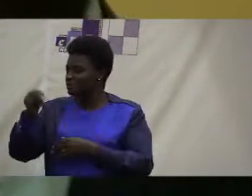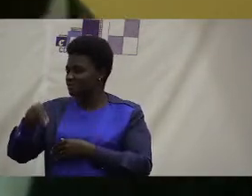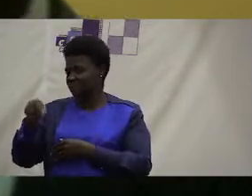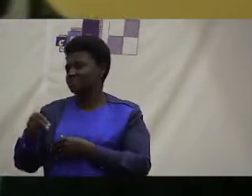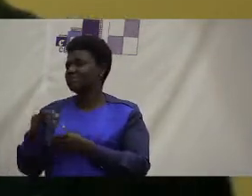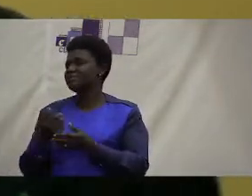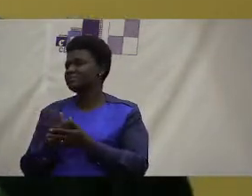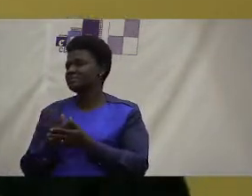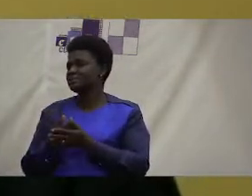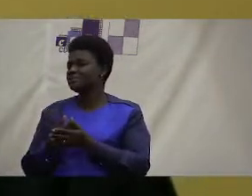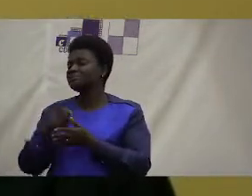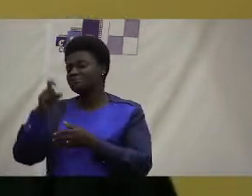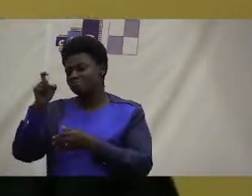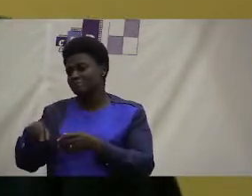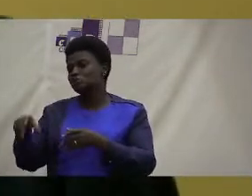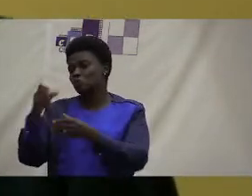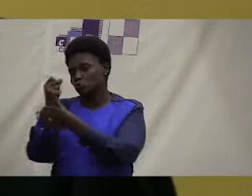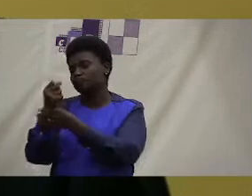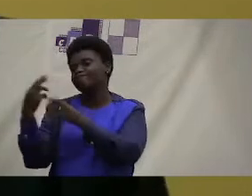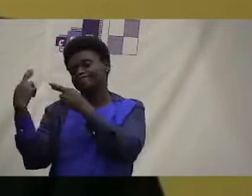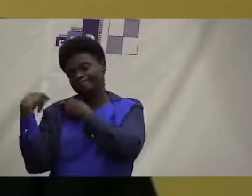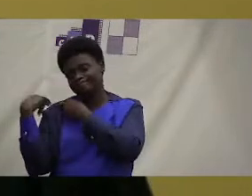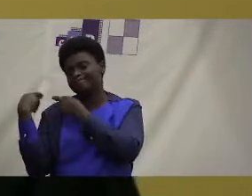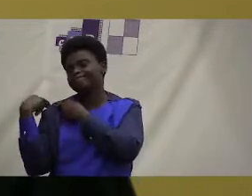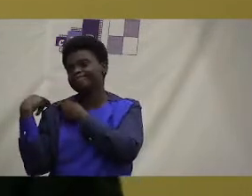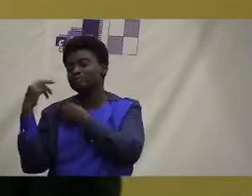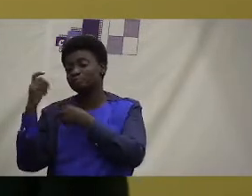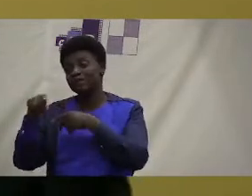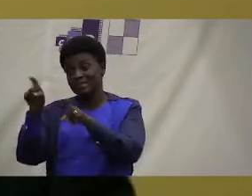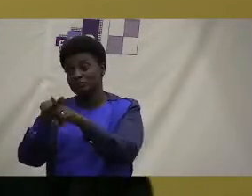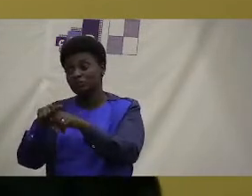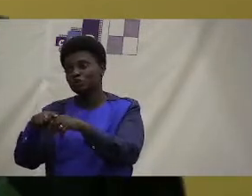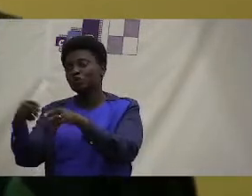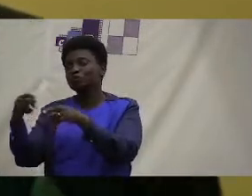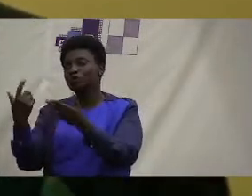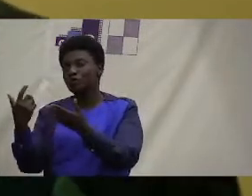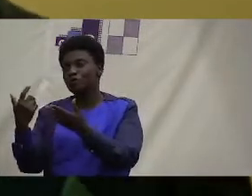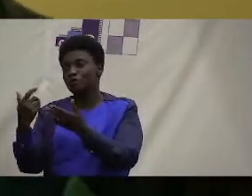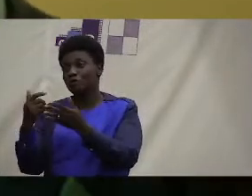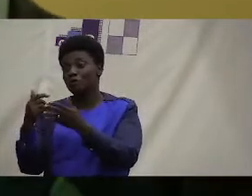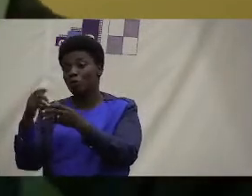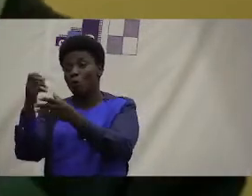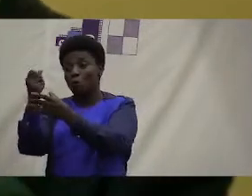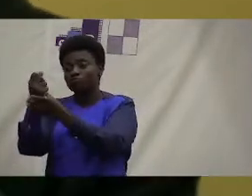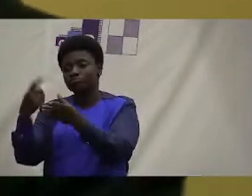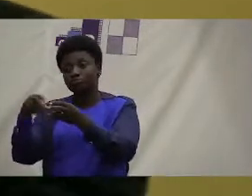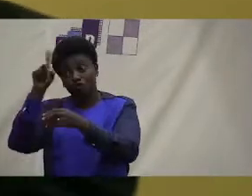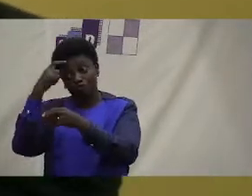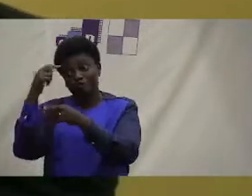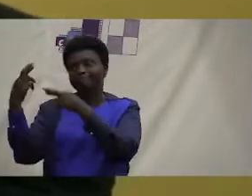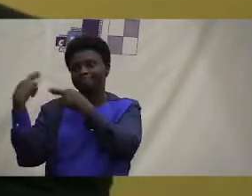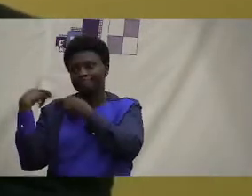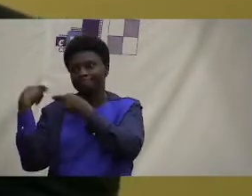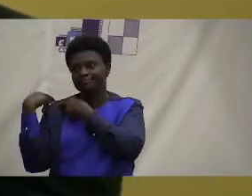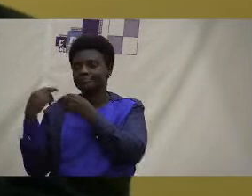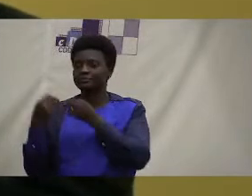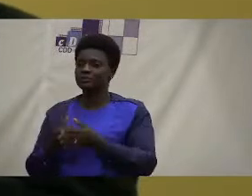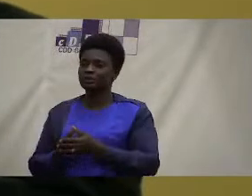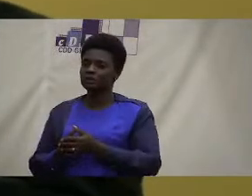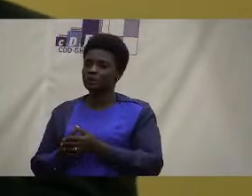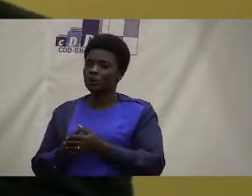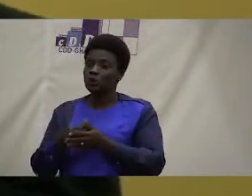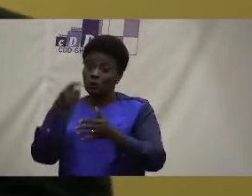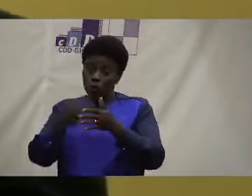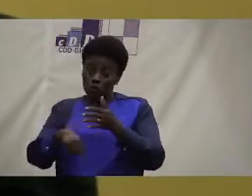government accountable, to be able to hold government accountable in the interest of the society. What you really need is not money,